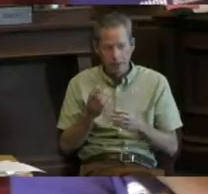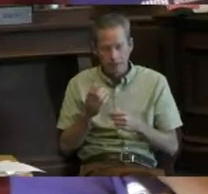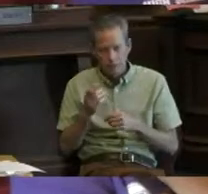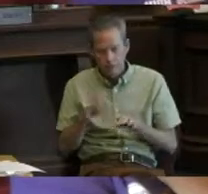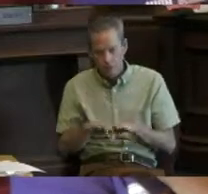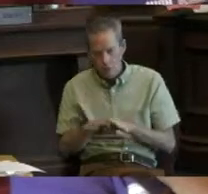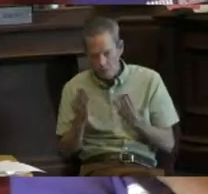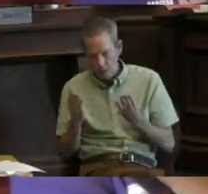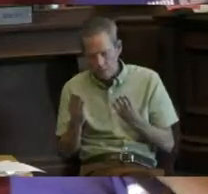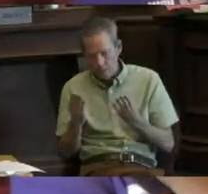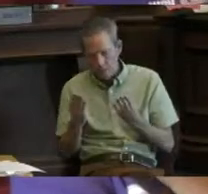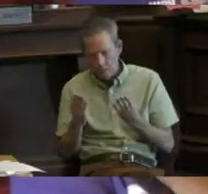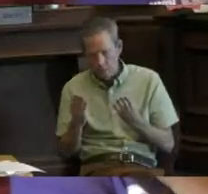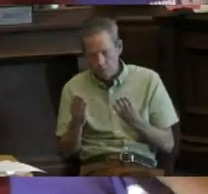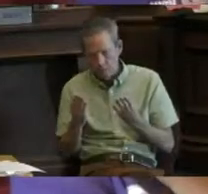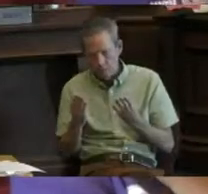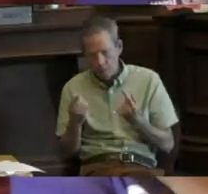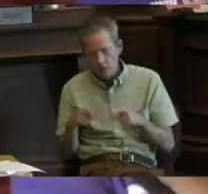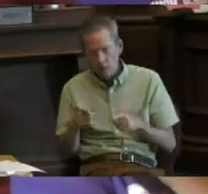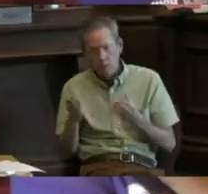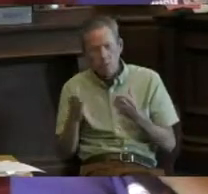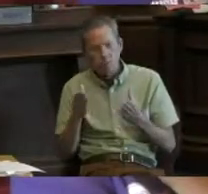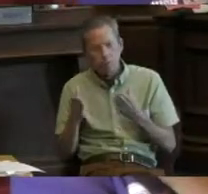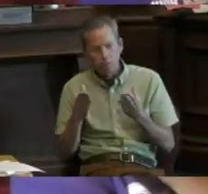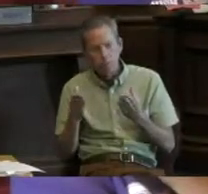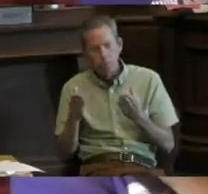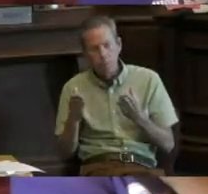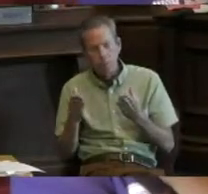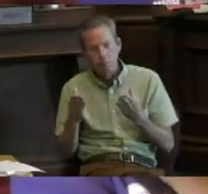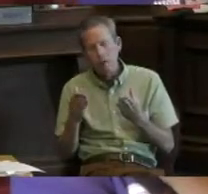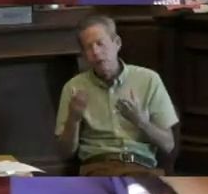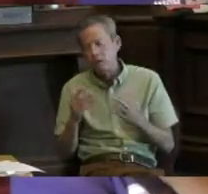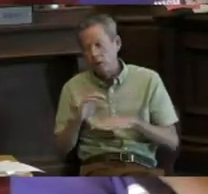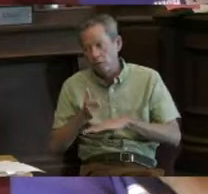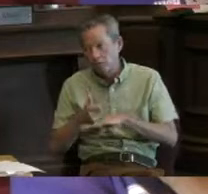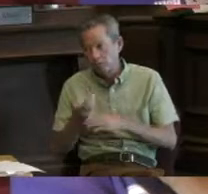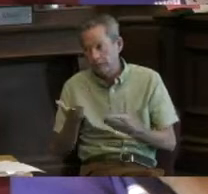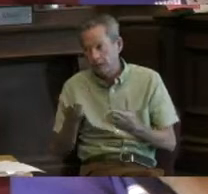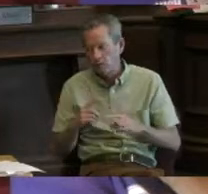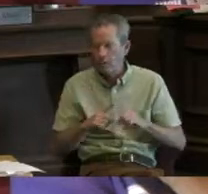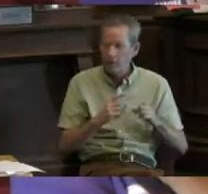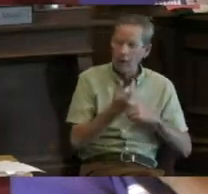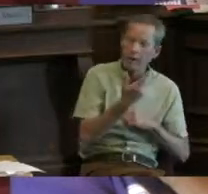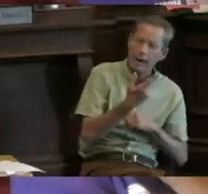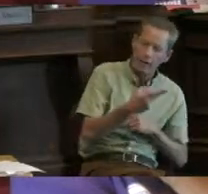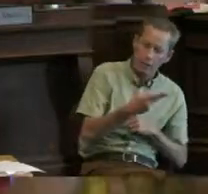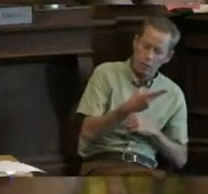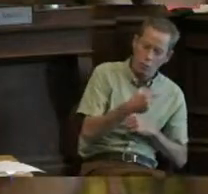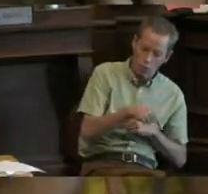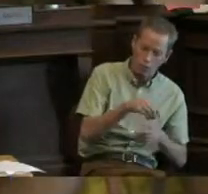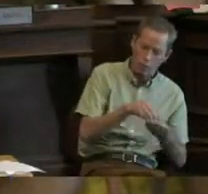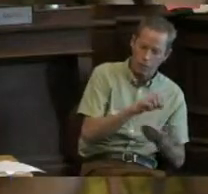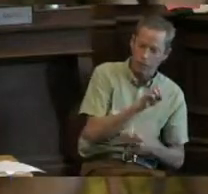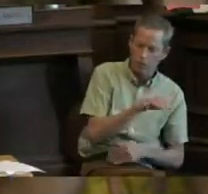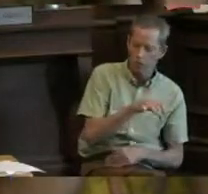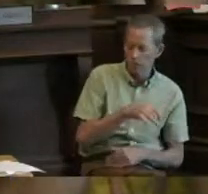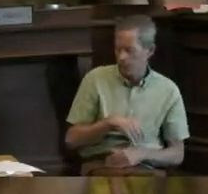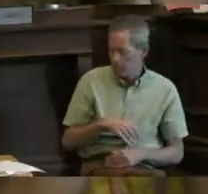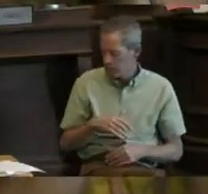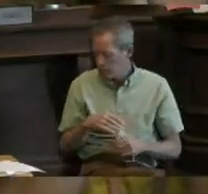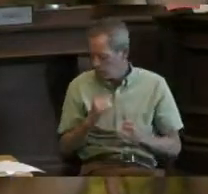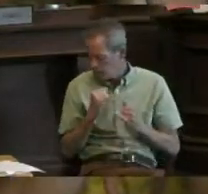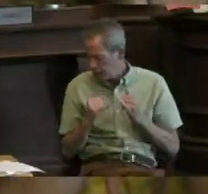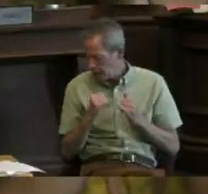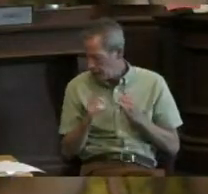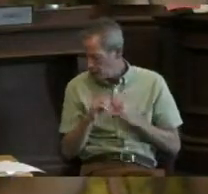up. They have some units there. So they do have a presence here in Rochester, although they're headquartered in Syracuse. Okay. And then my